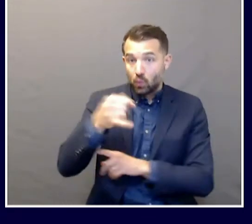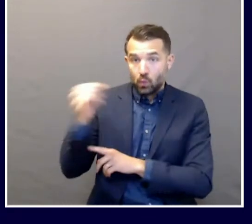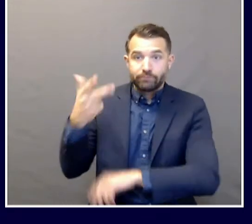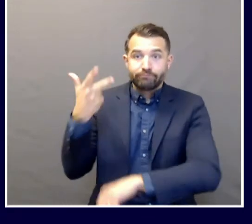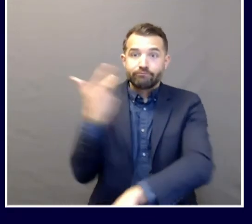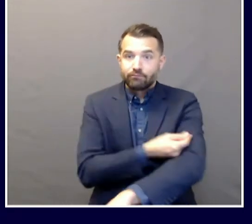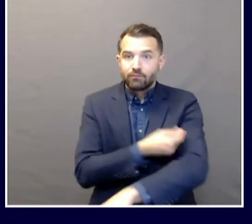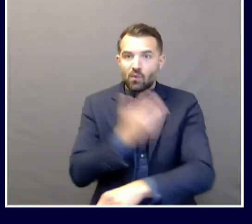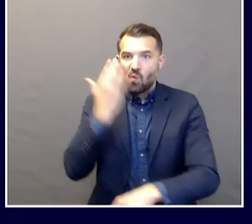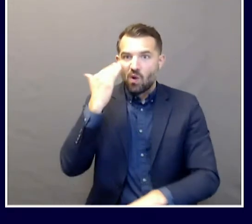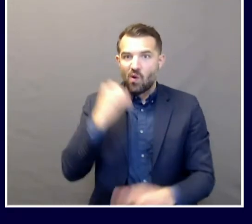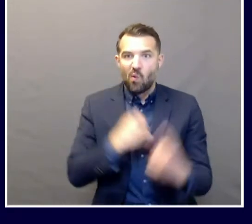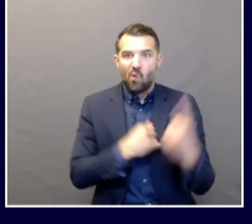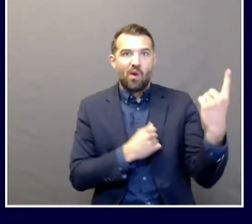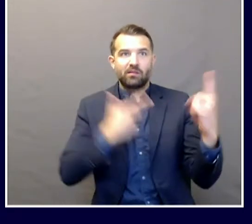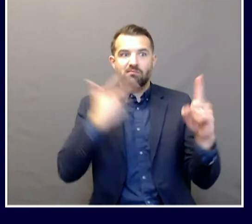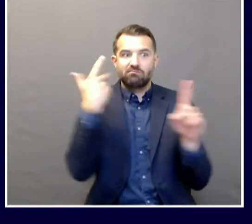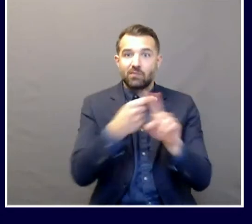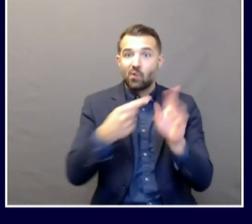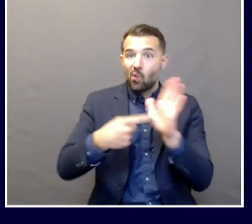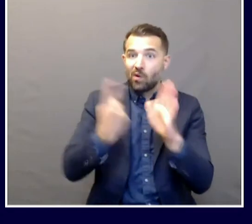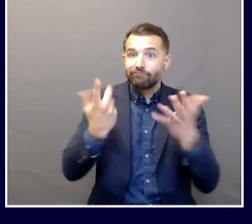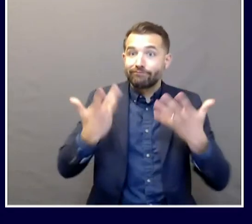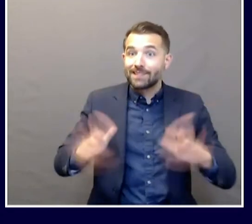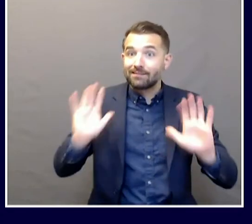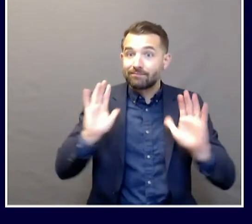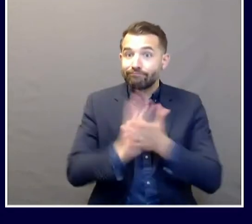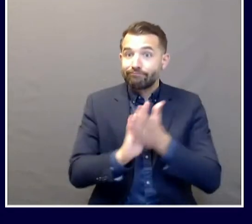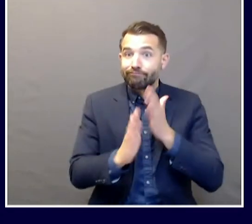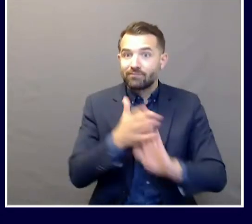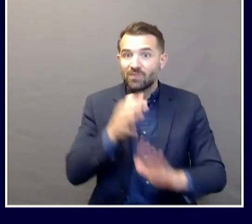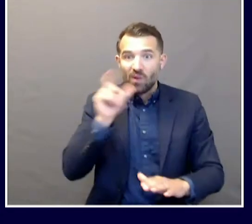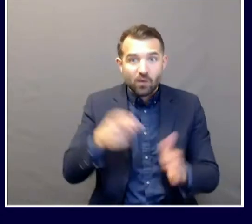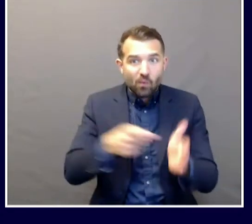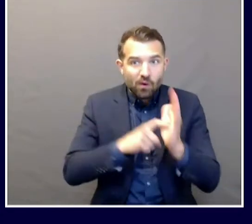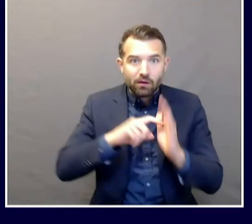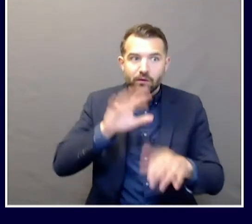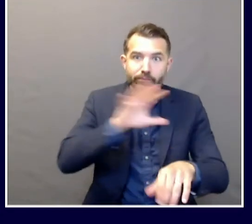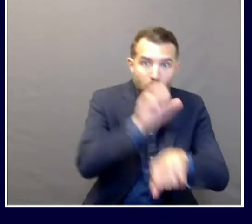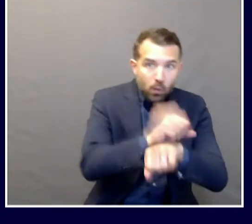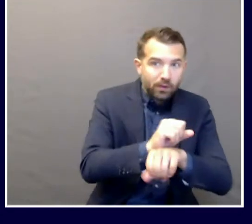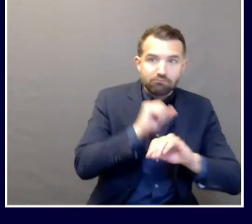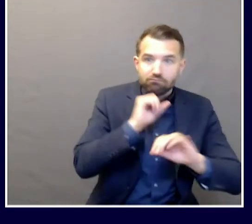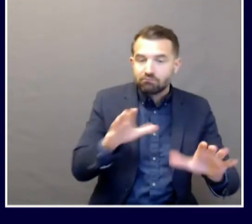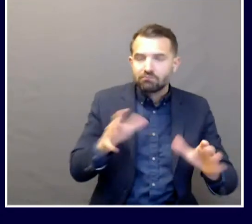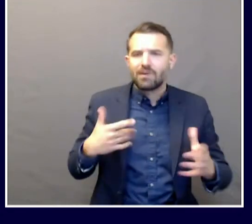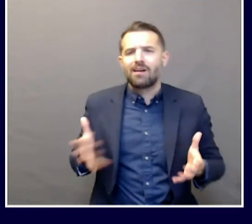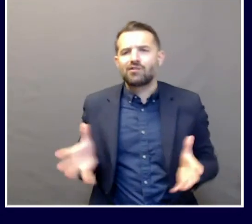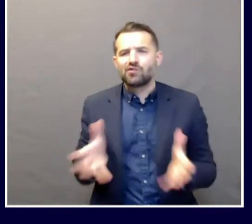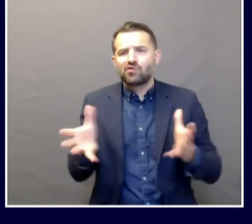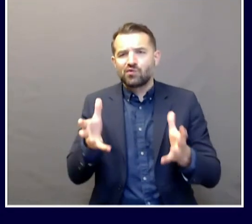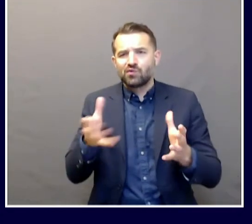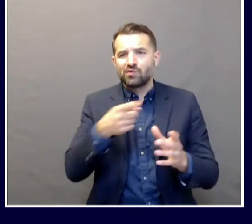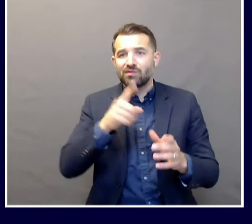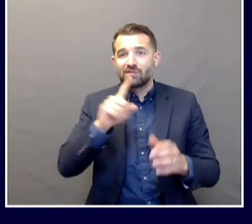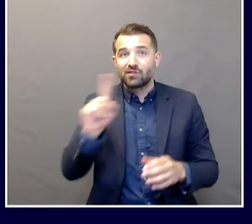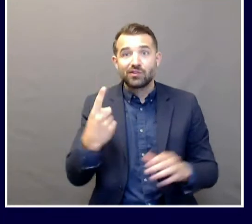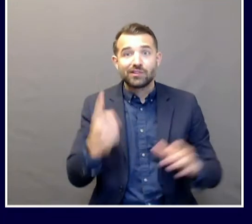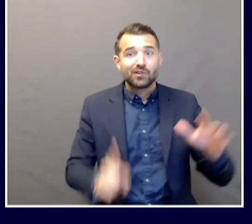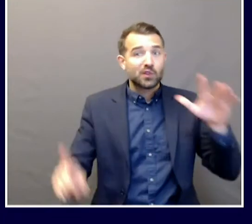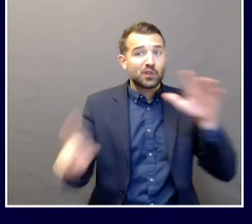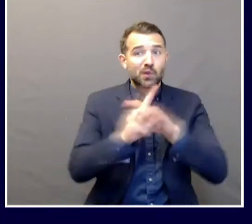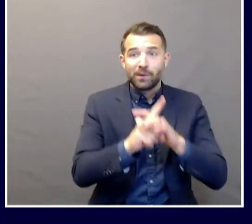not needed. Walk-ins are encouraged. So if you're in that age group, we're in your 20s, 30s, and